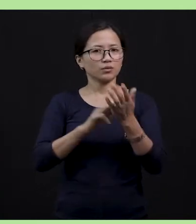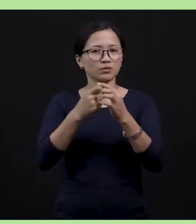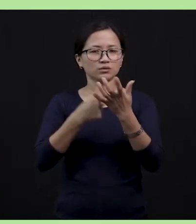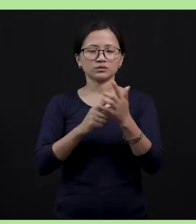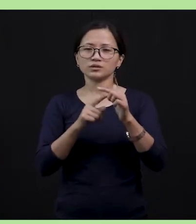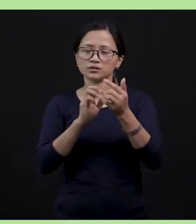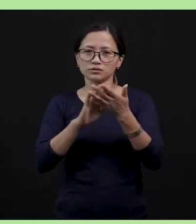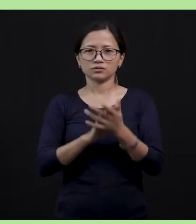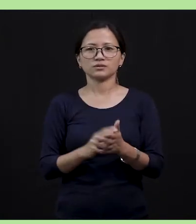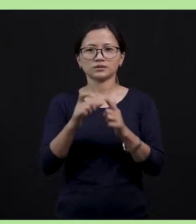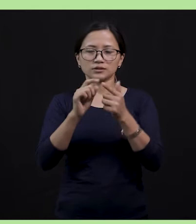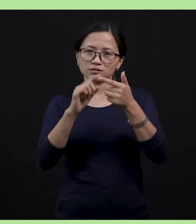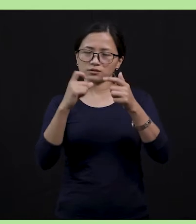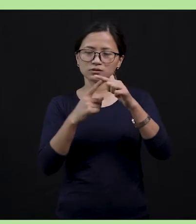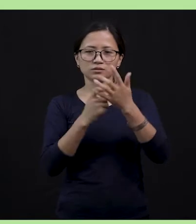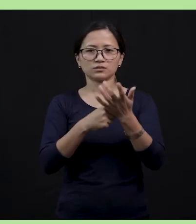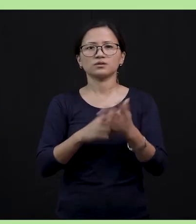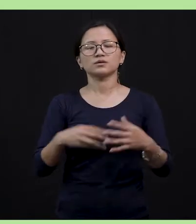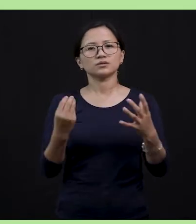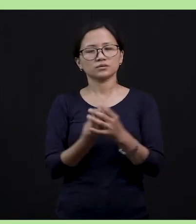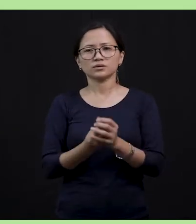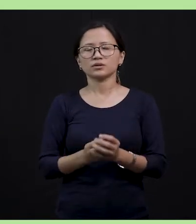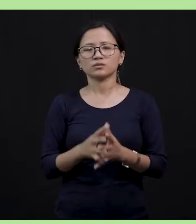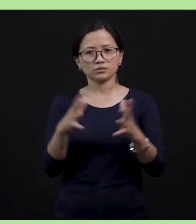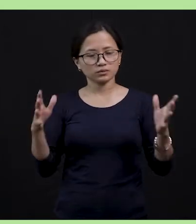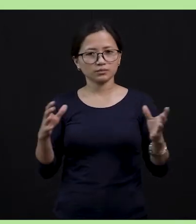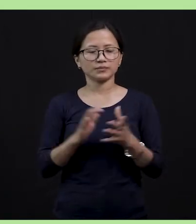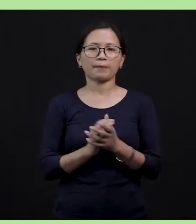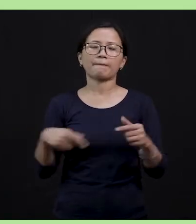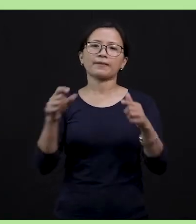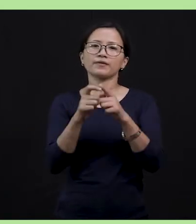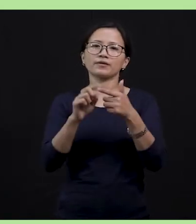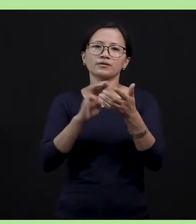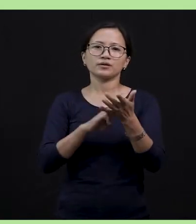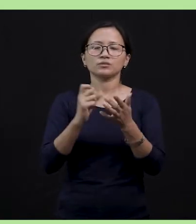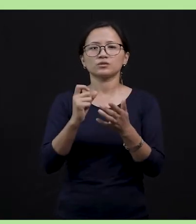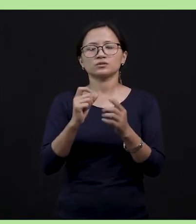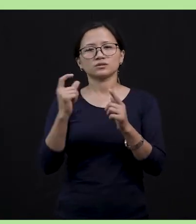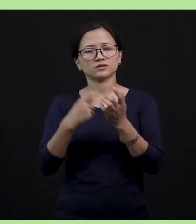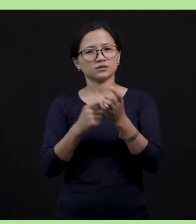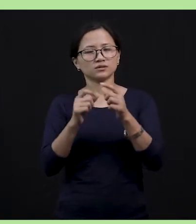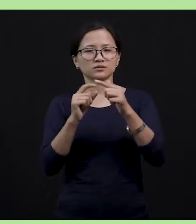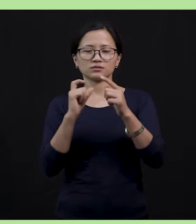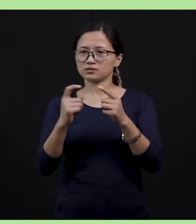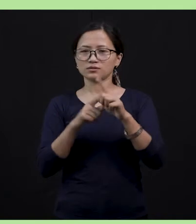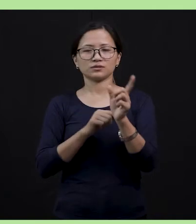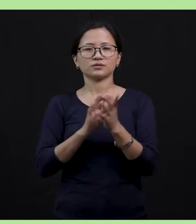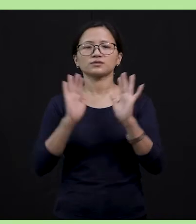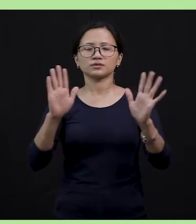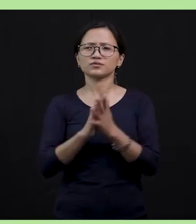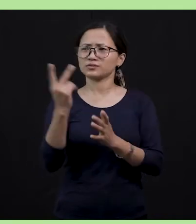theocracy was there, dictatorship was there, and of course democracy. In part number 2, we learnt about